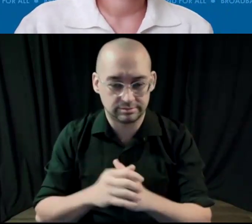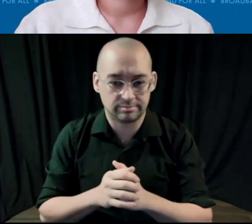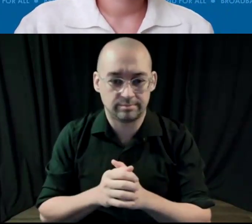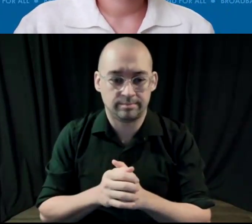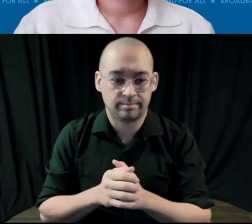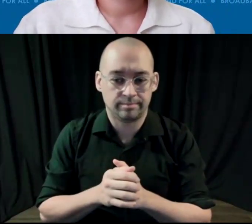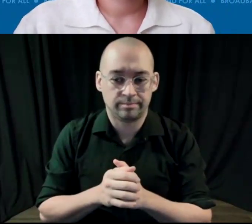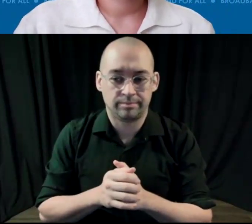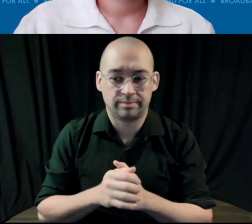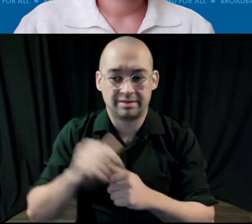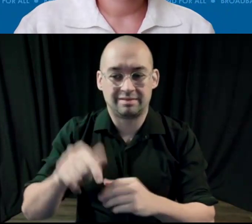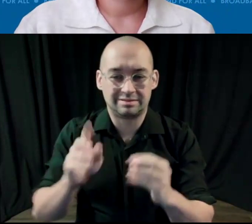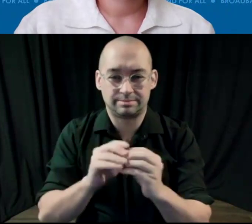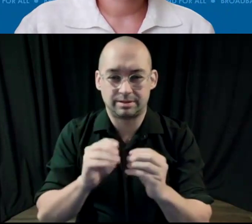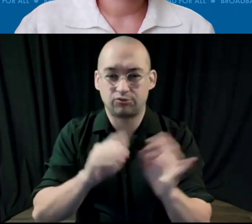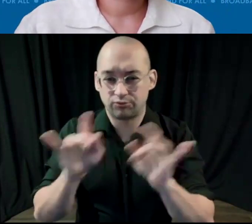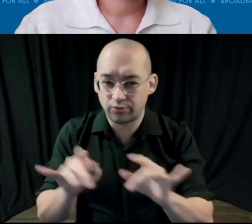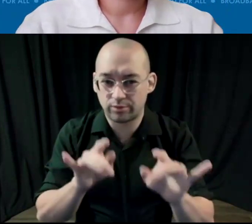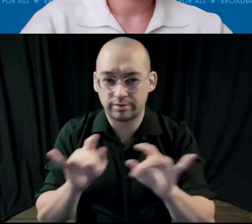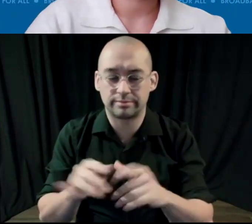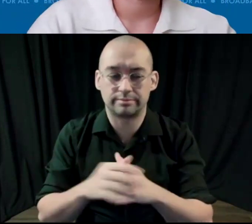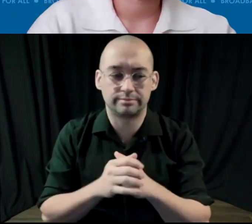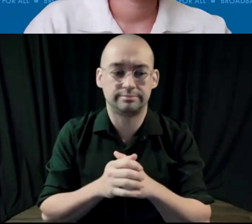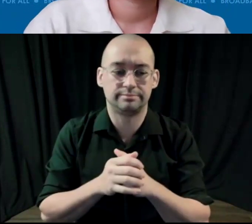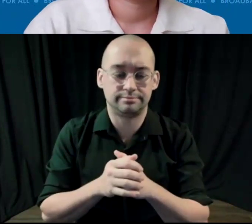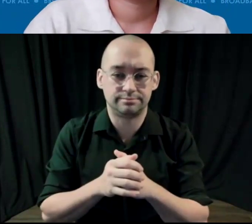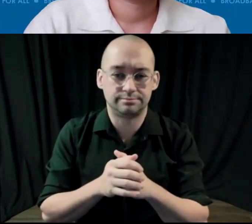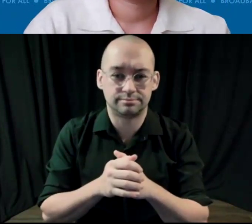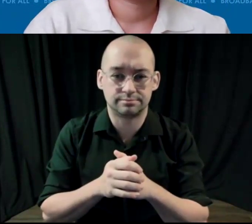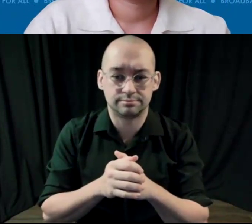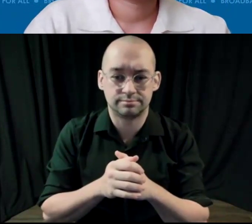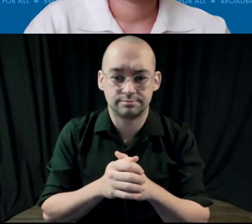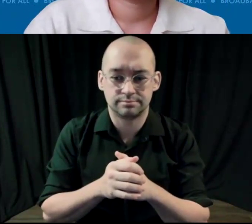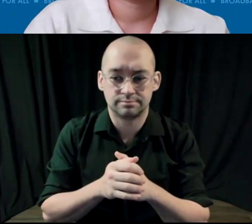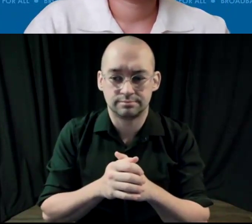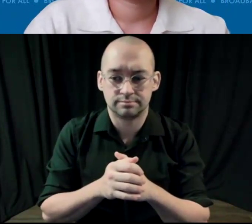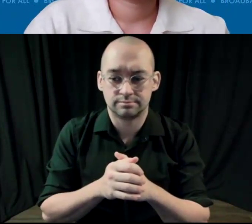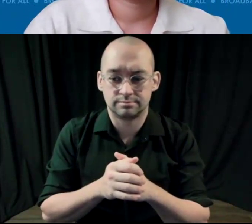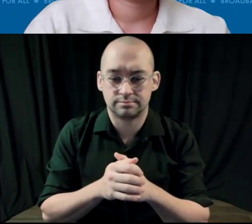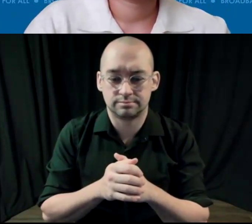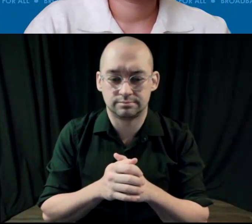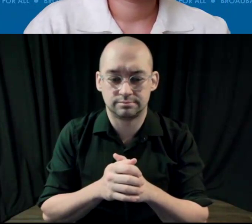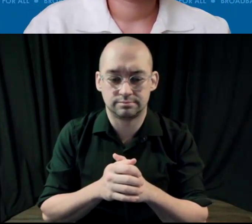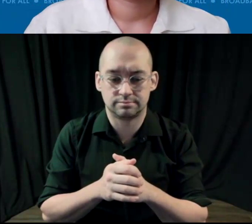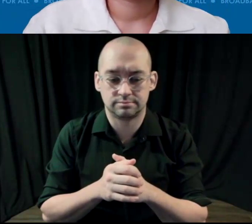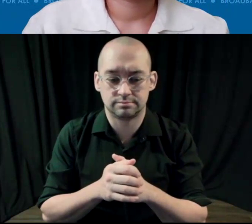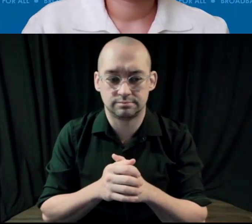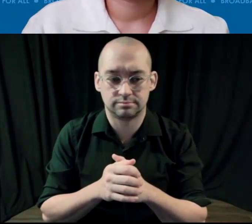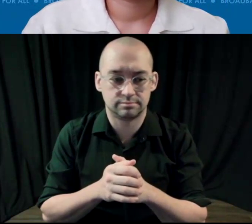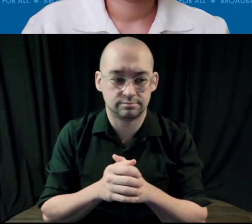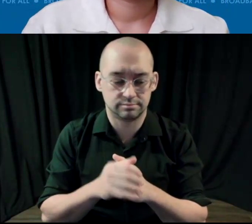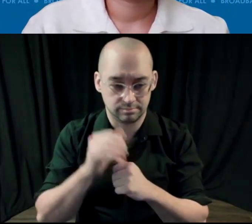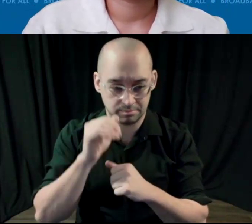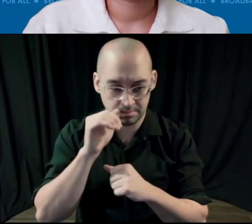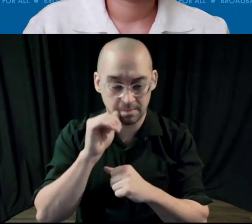But this meeting is being recorded and you can view the end of it at another time. Louis, if you would like to open